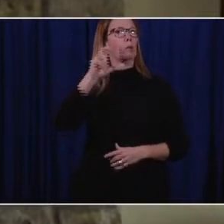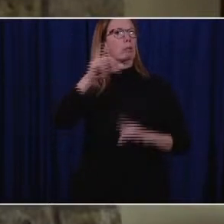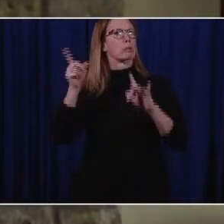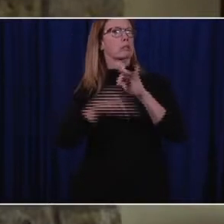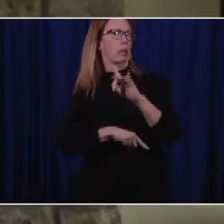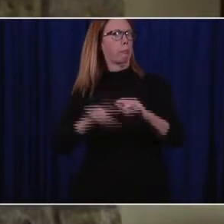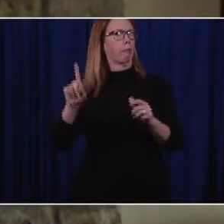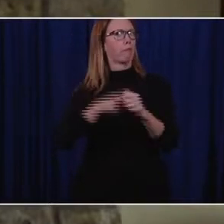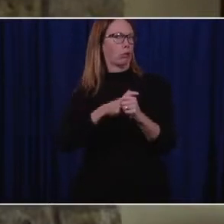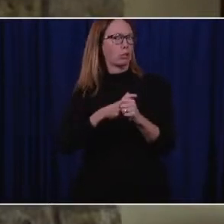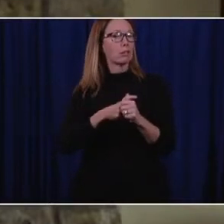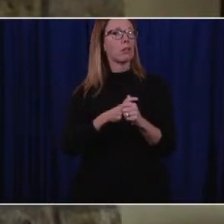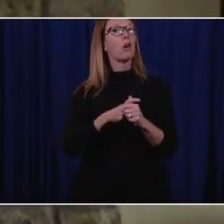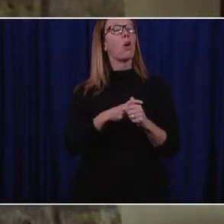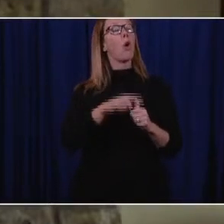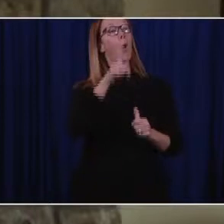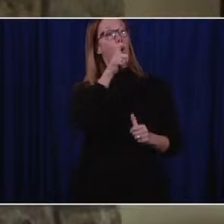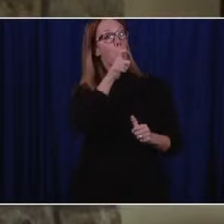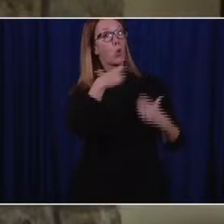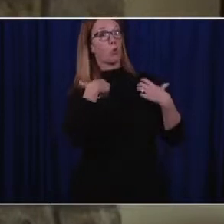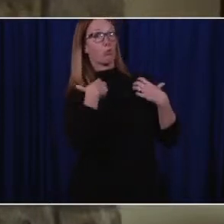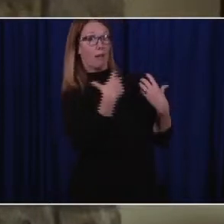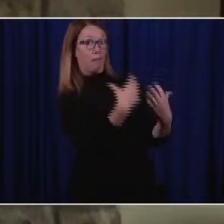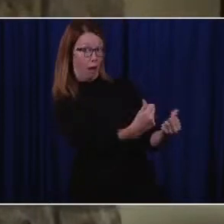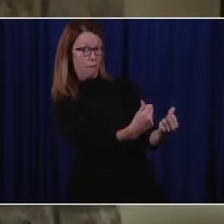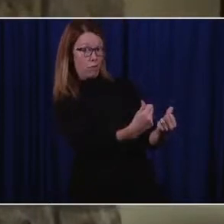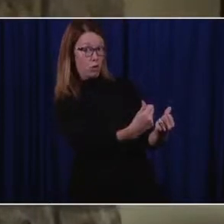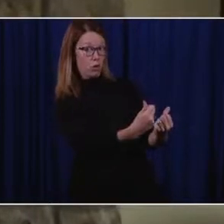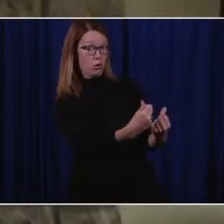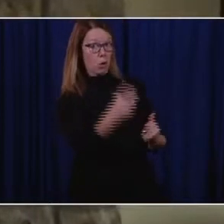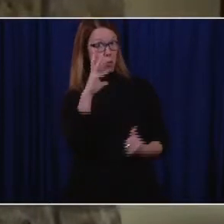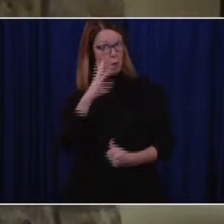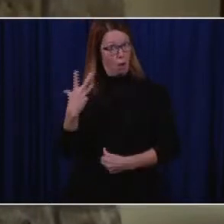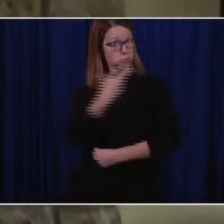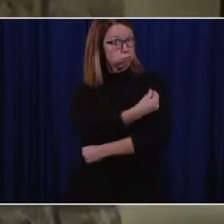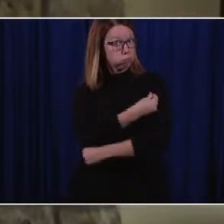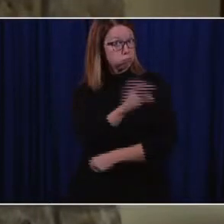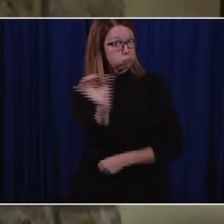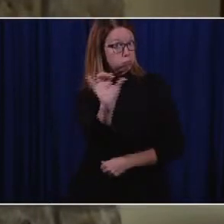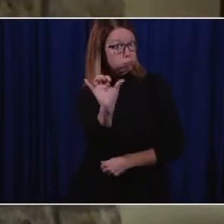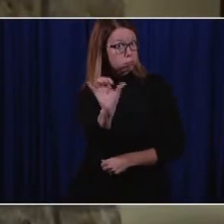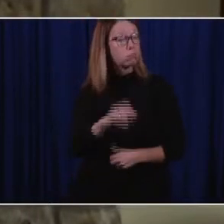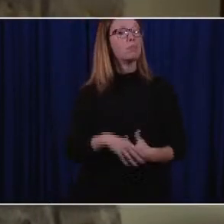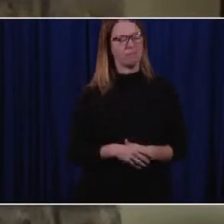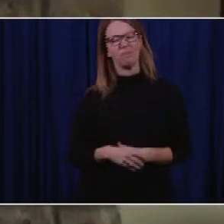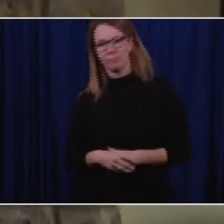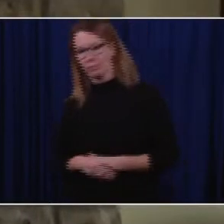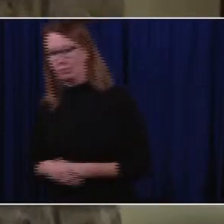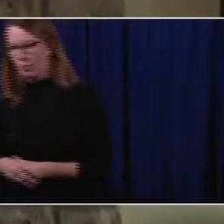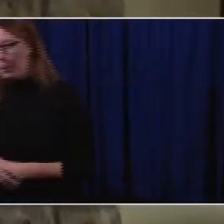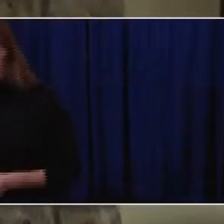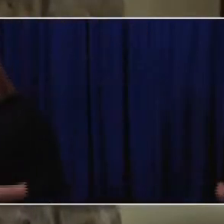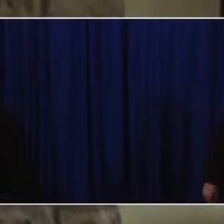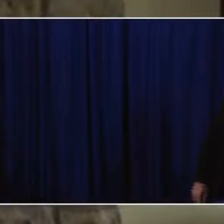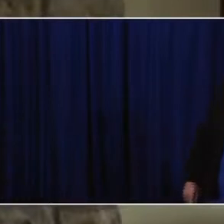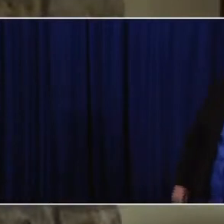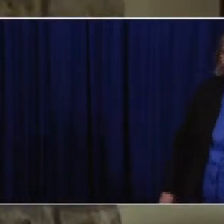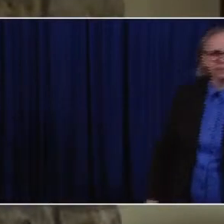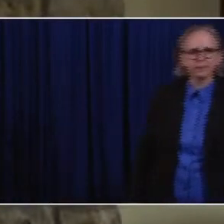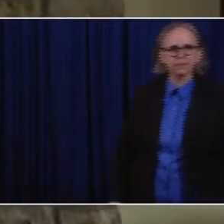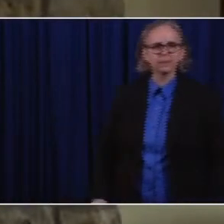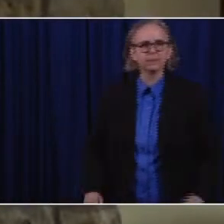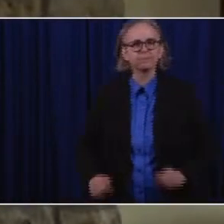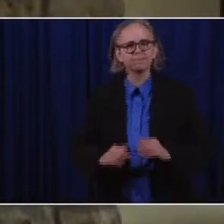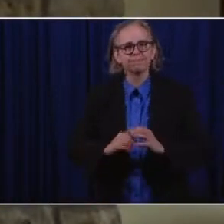should people who have recovered from from COVID get the vaccine? Thank you. Yeah,